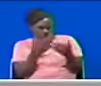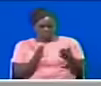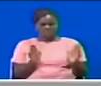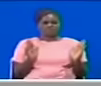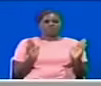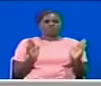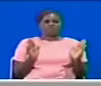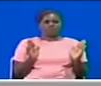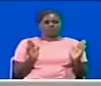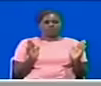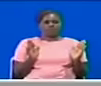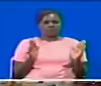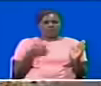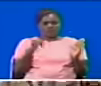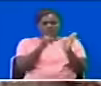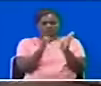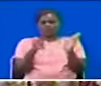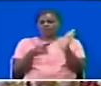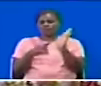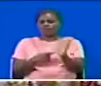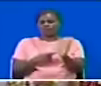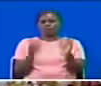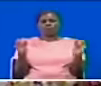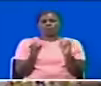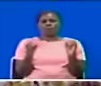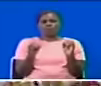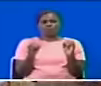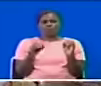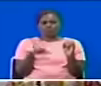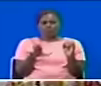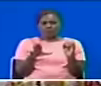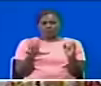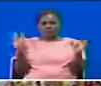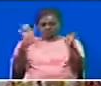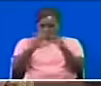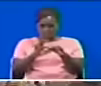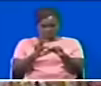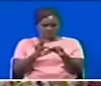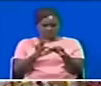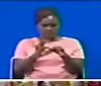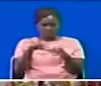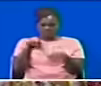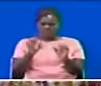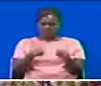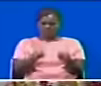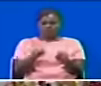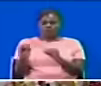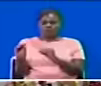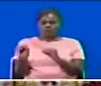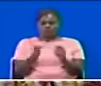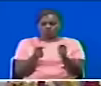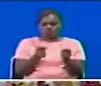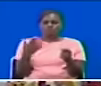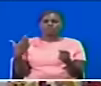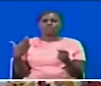So it doesn't have an impact to show the might that when you are together and united, you can make things move. That's